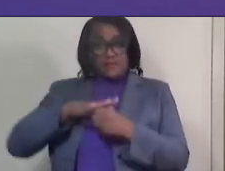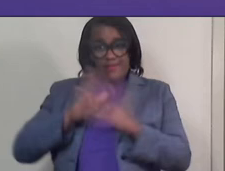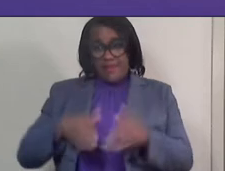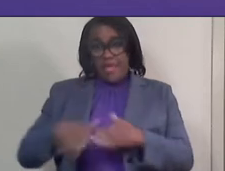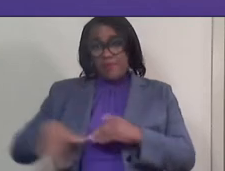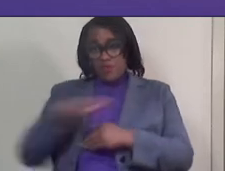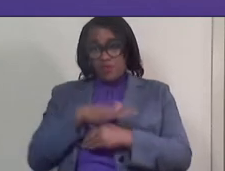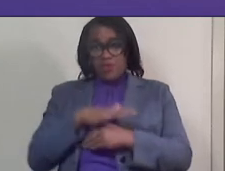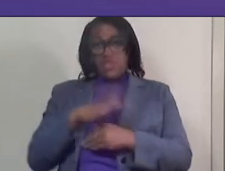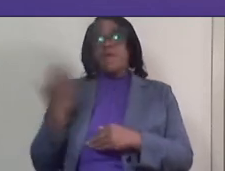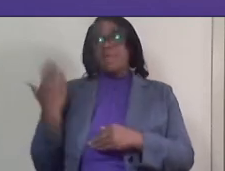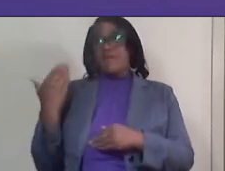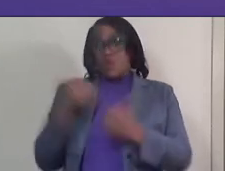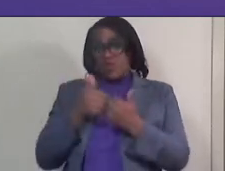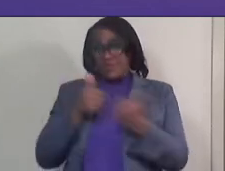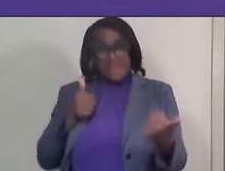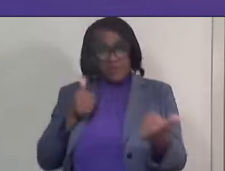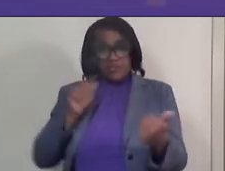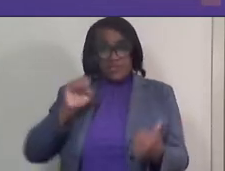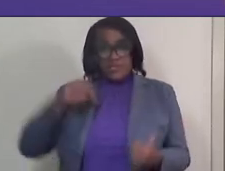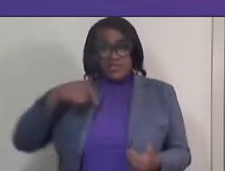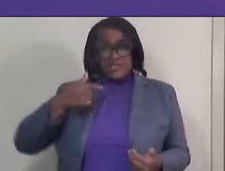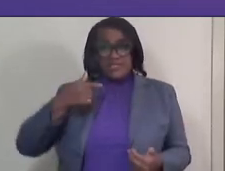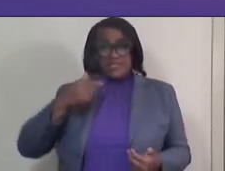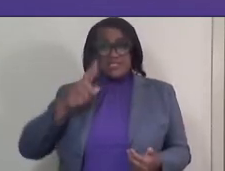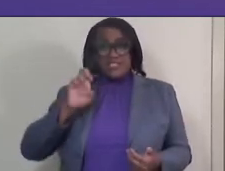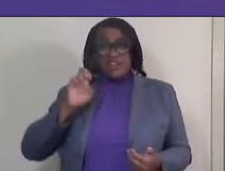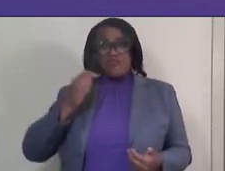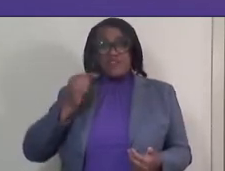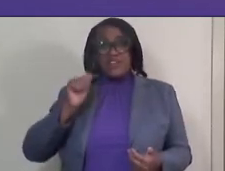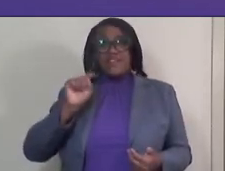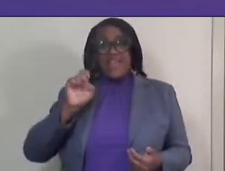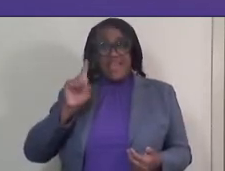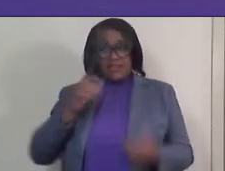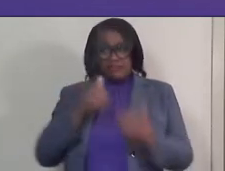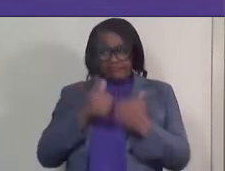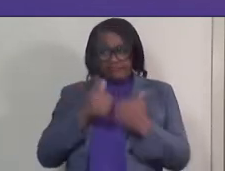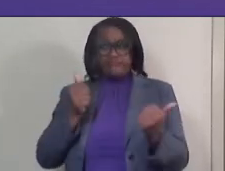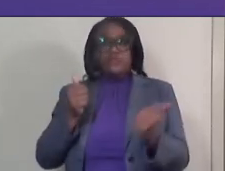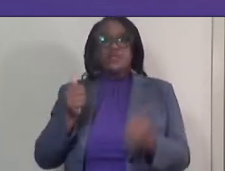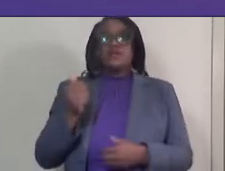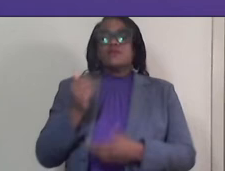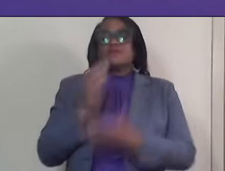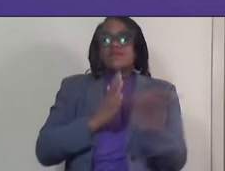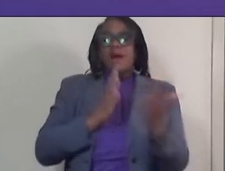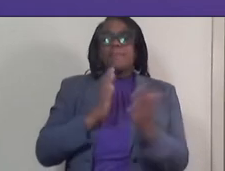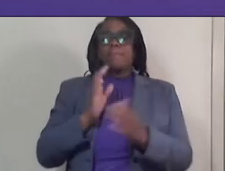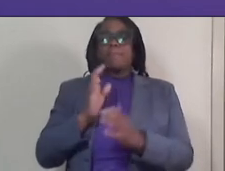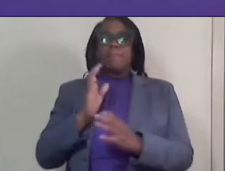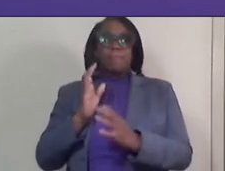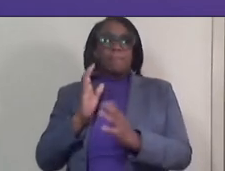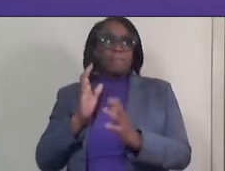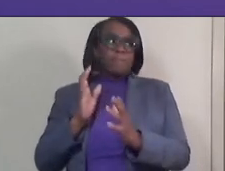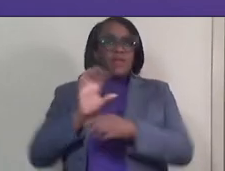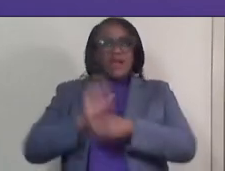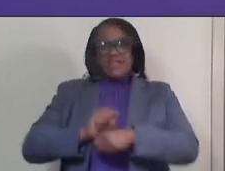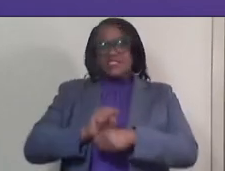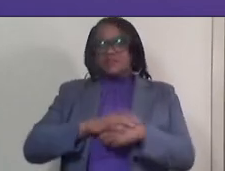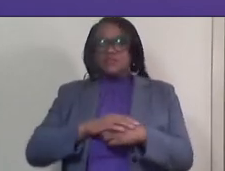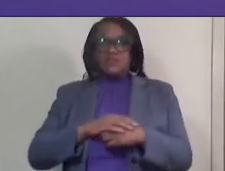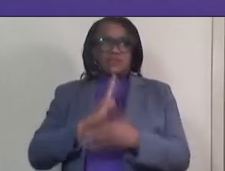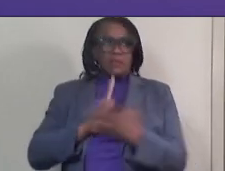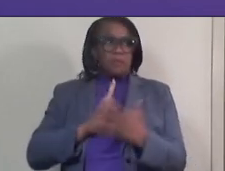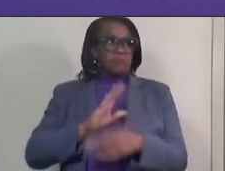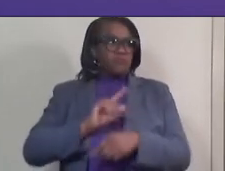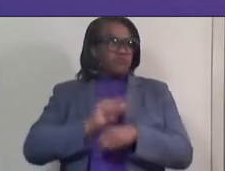one point. And in our neighborhood, there were certain customs, traditions that just was a